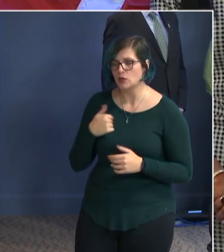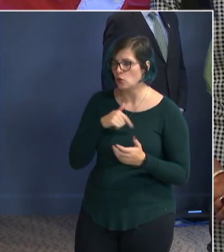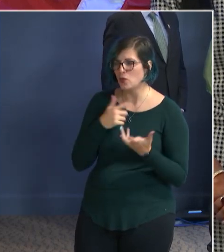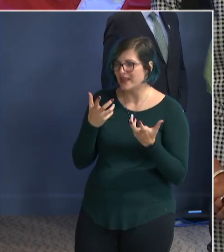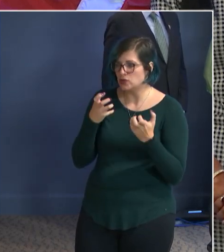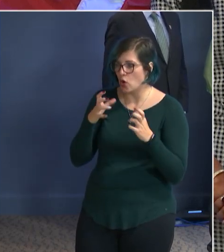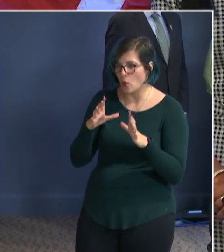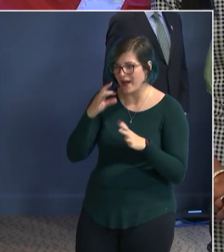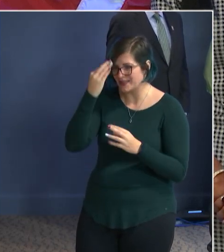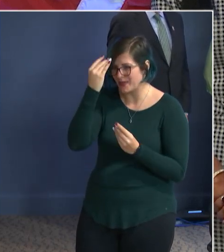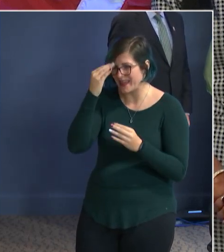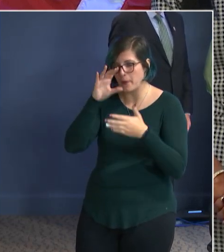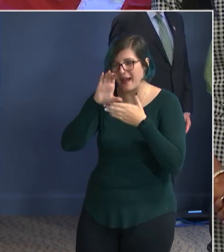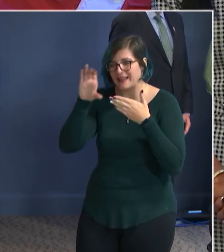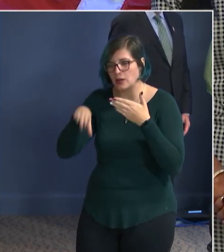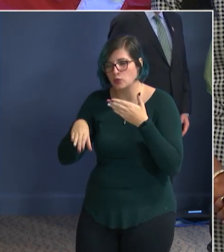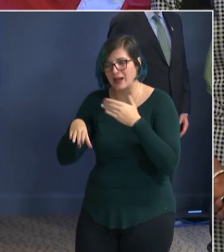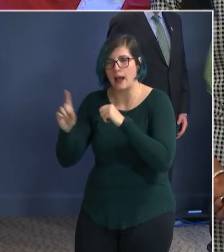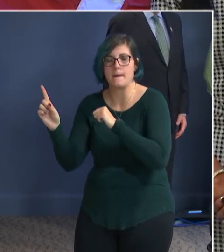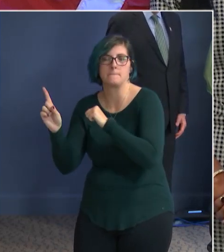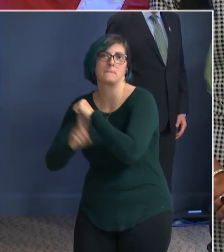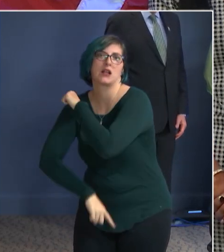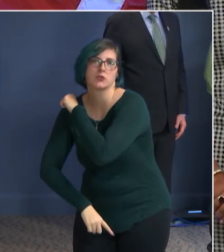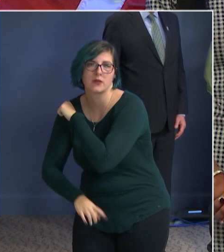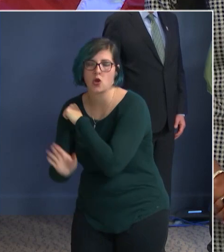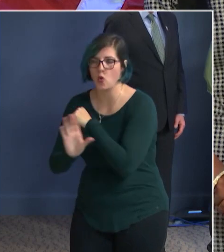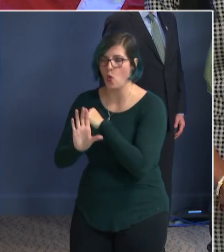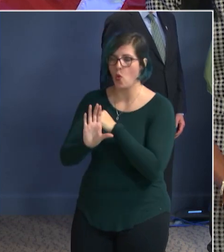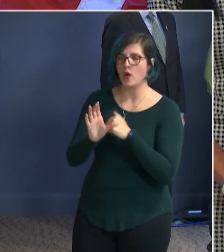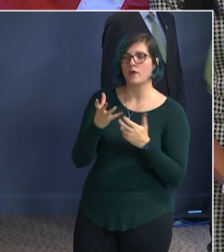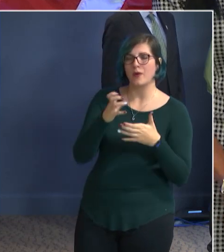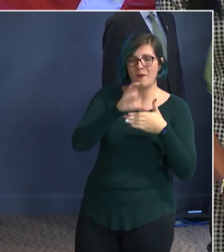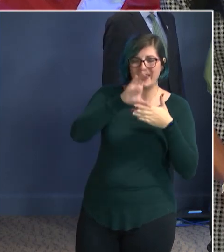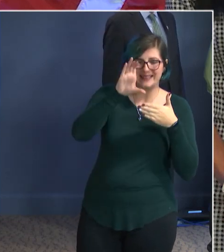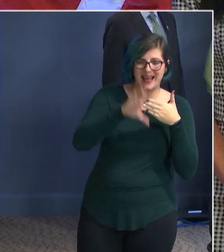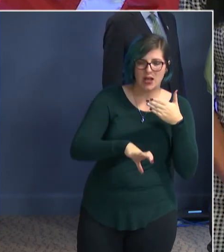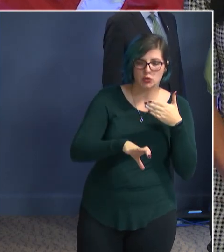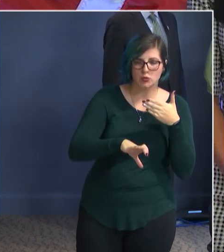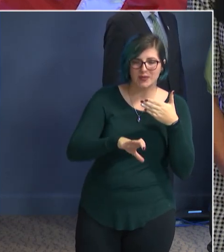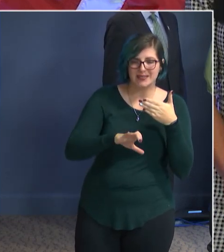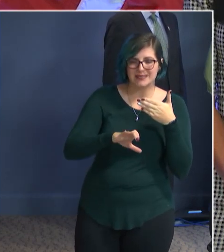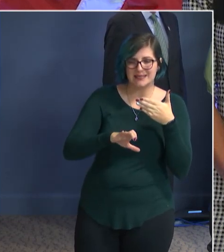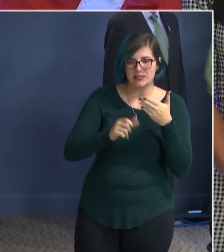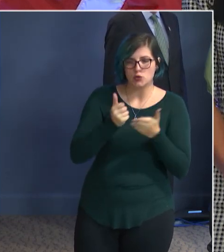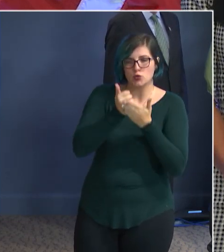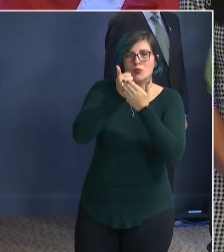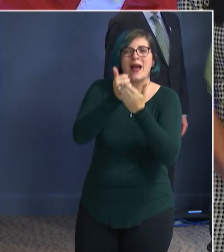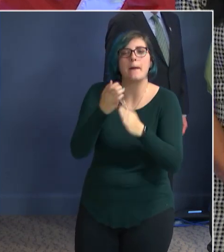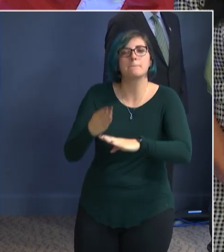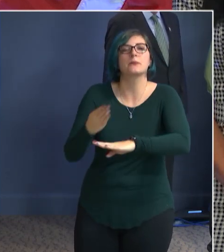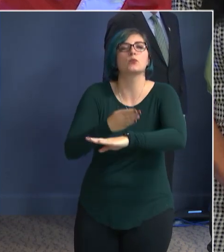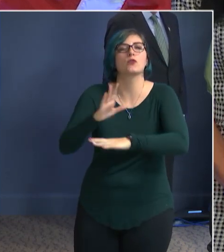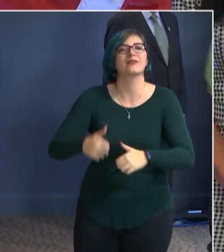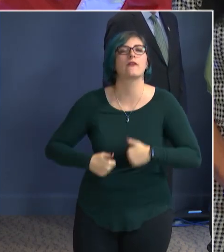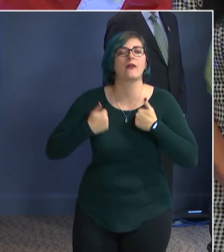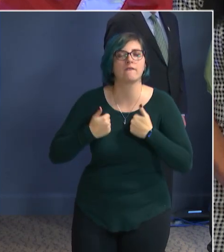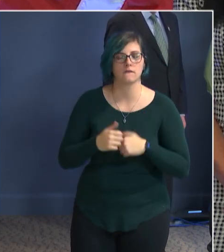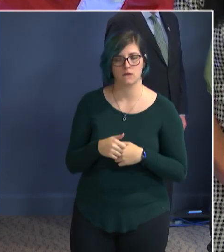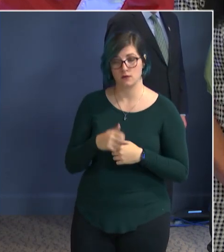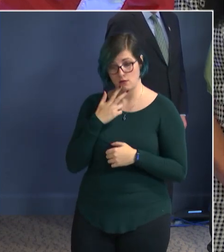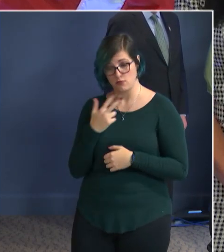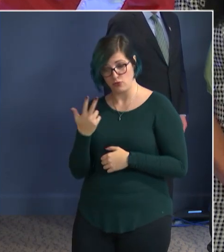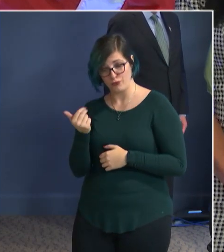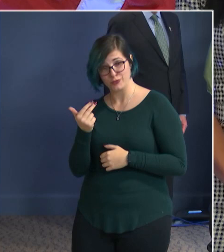think about consequences as punishment. We want to think of consequences as a lifeline. A 13-year-old with a